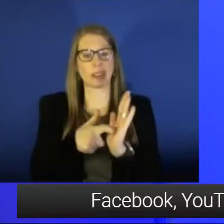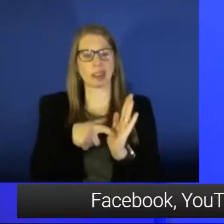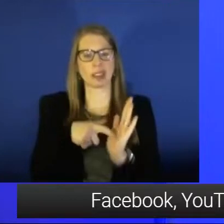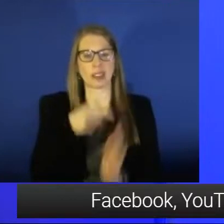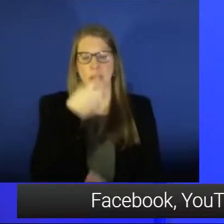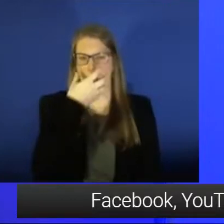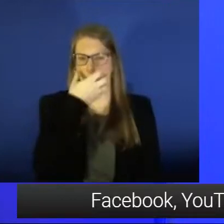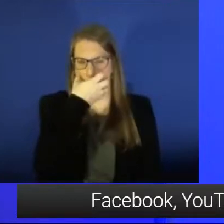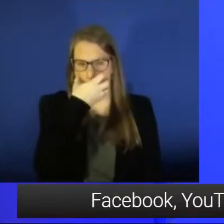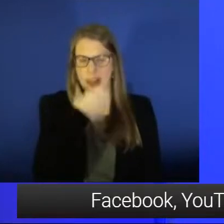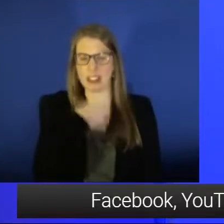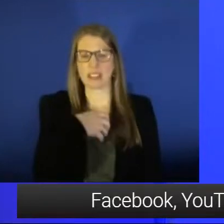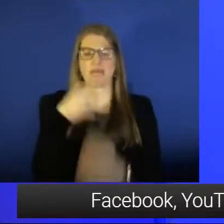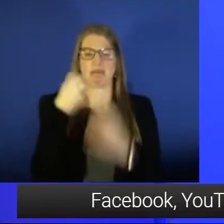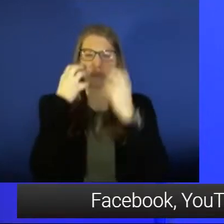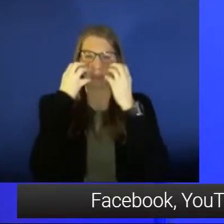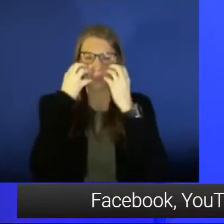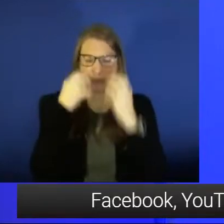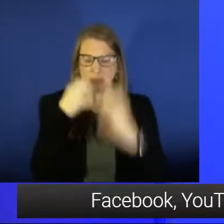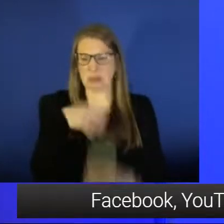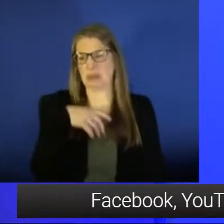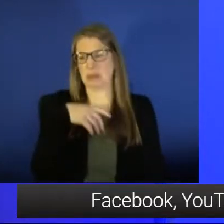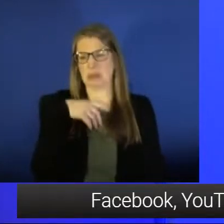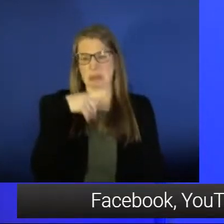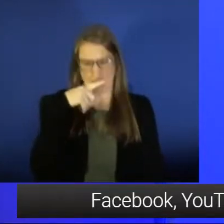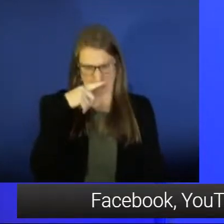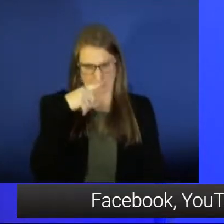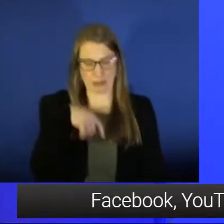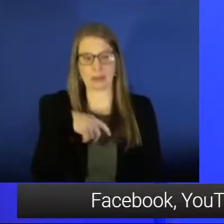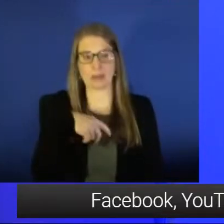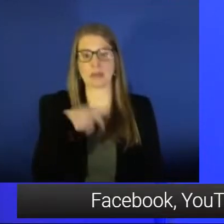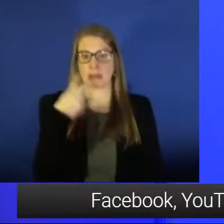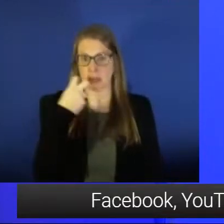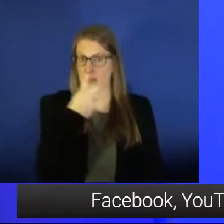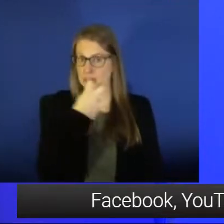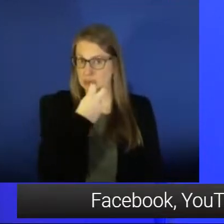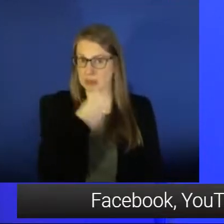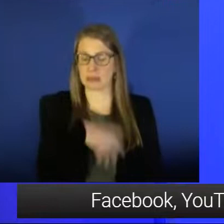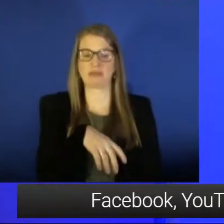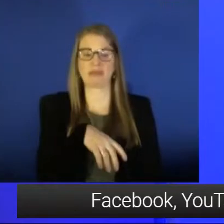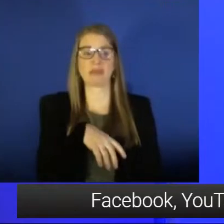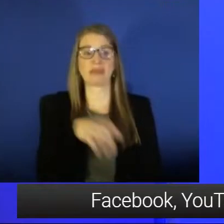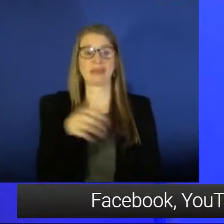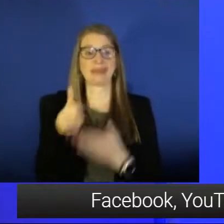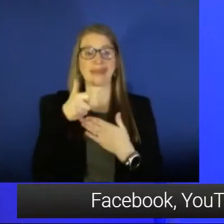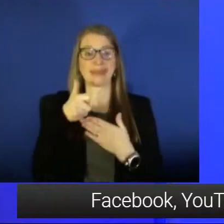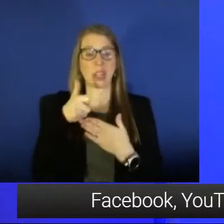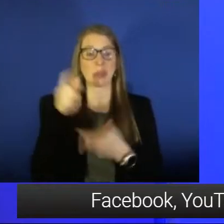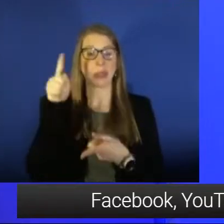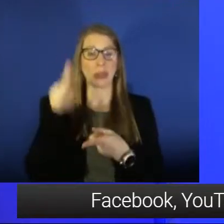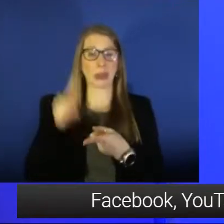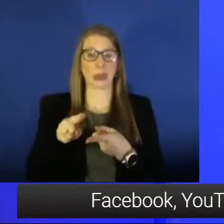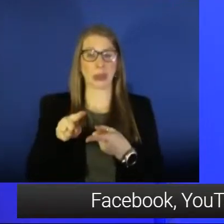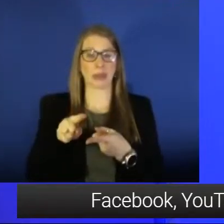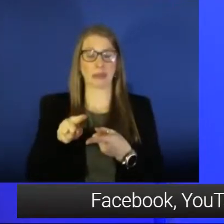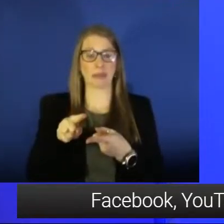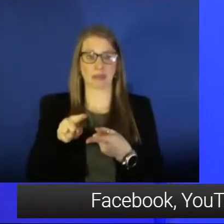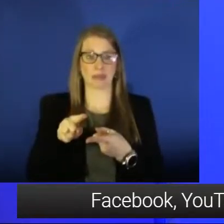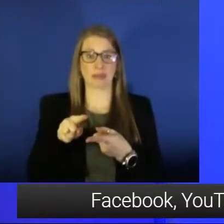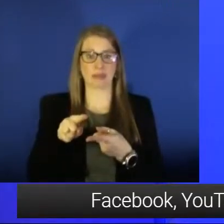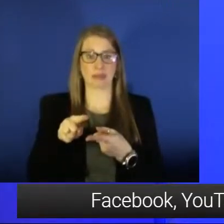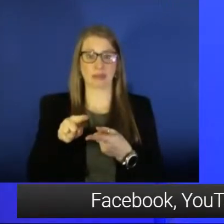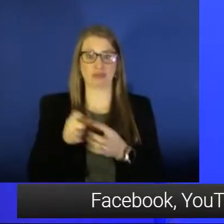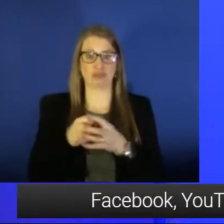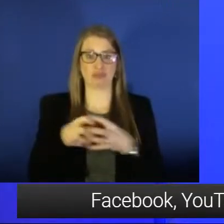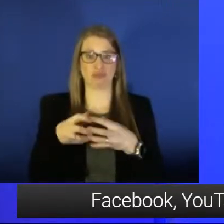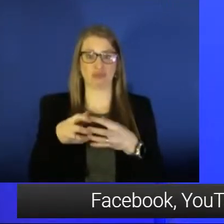your antihistamine, you take your inhaled steroid, and it helps all of that. Again, there is some science